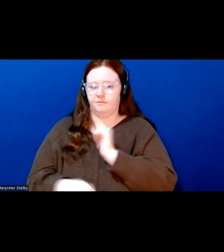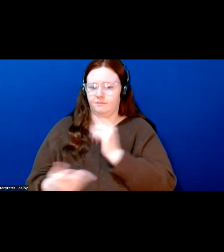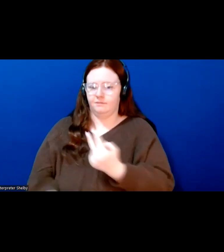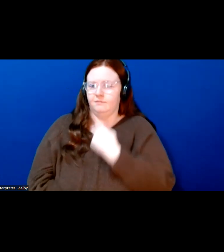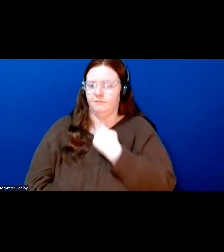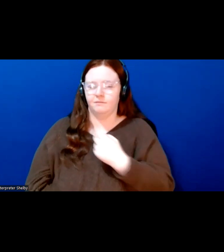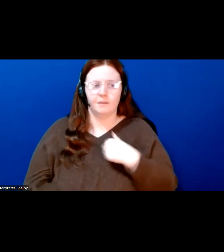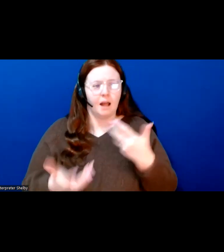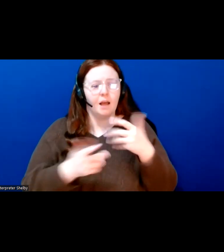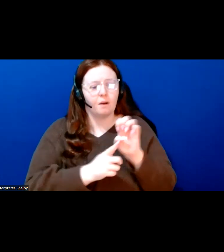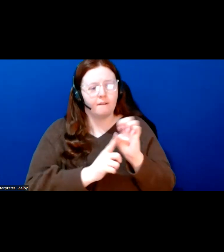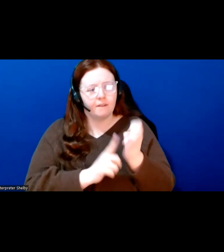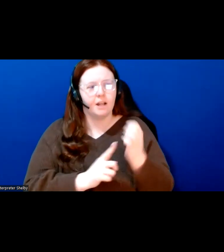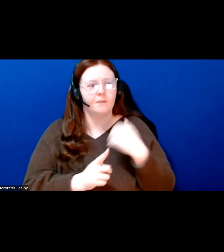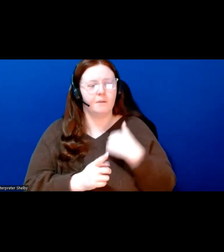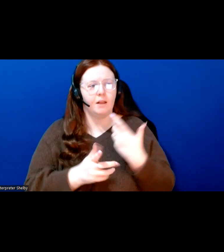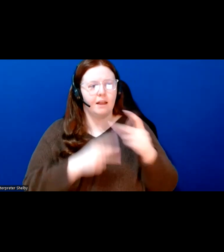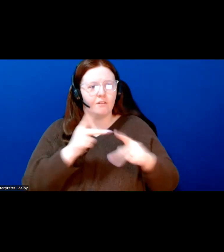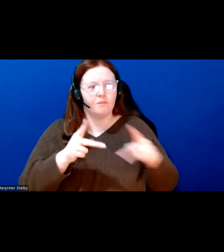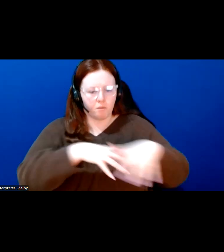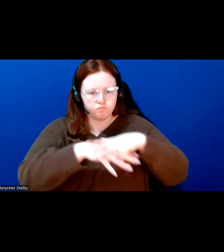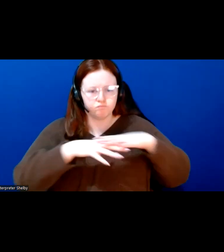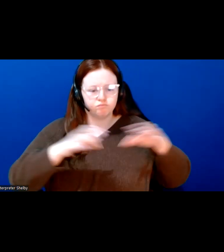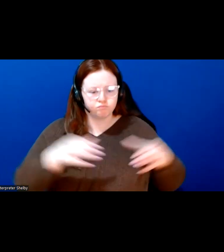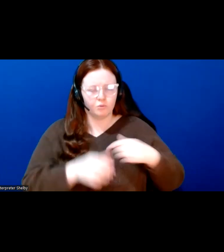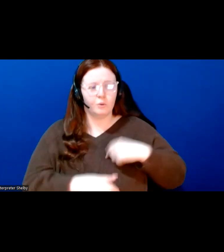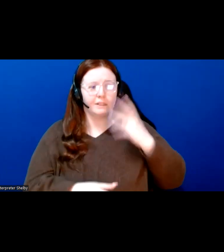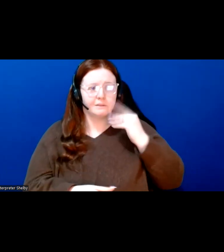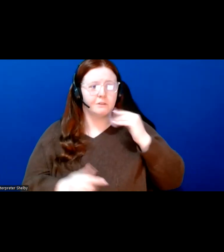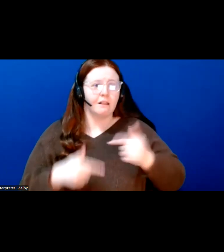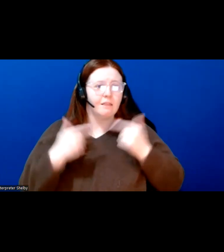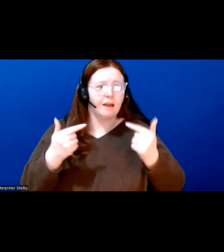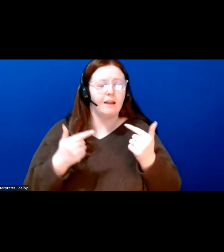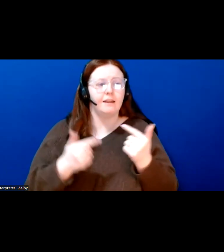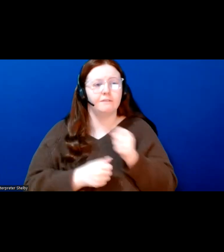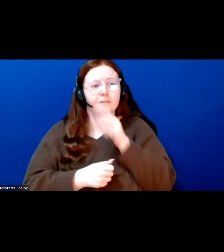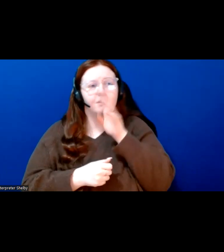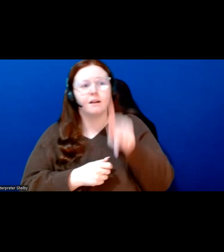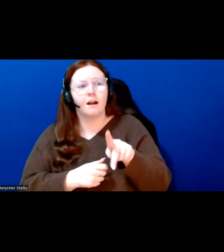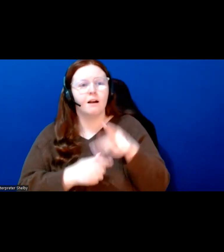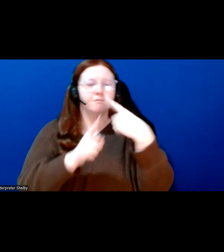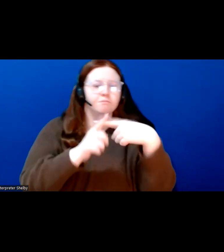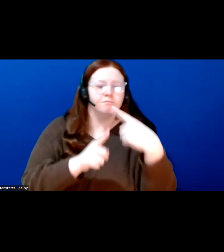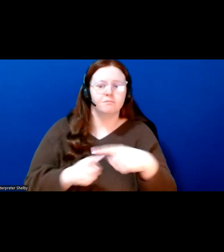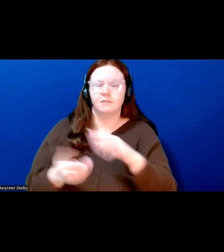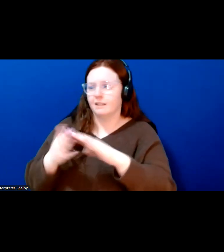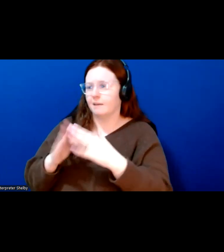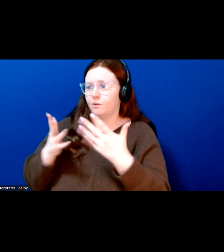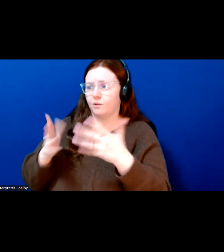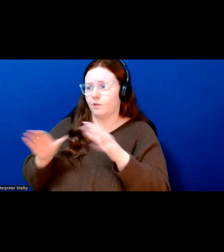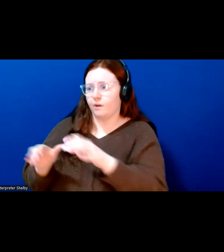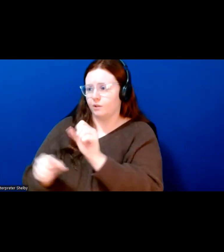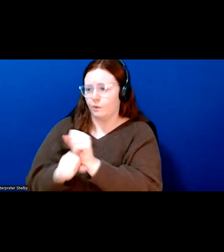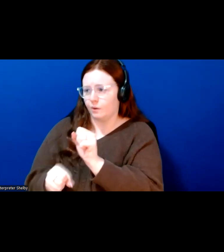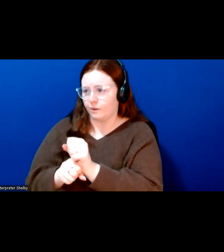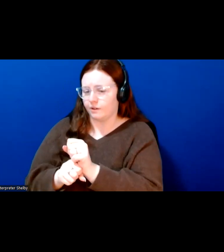I'm surrounded by people who lived our lives speaking out. Community's already doing the work. We